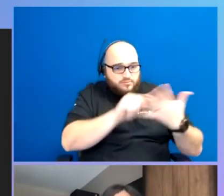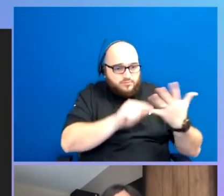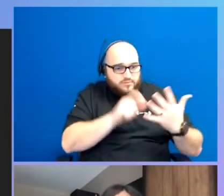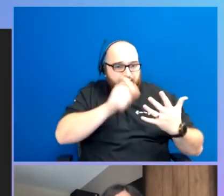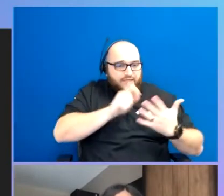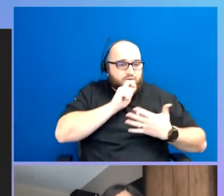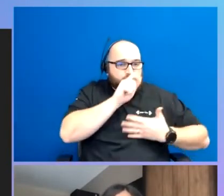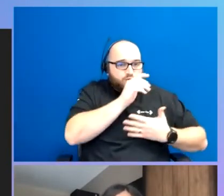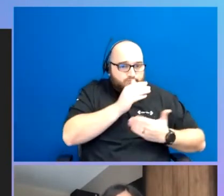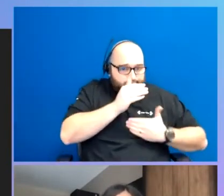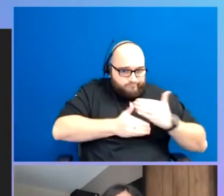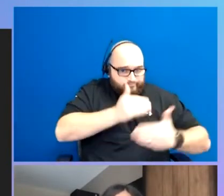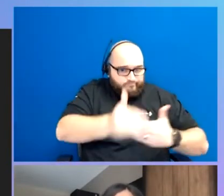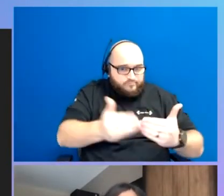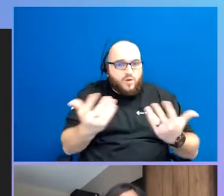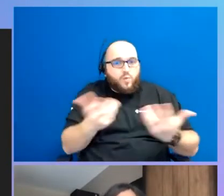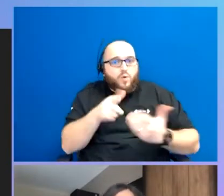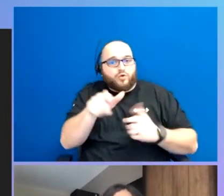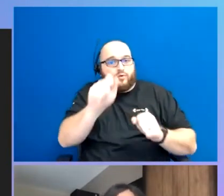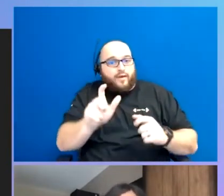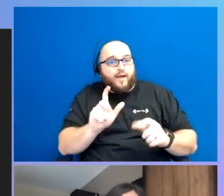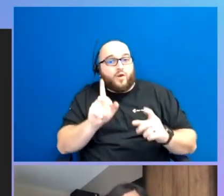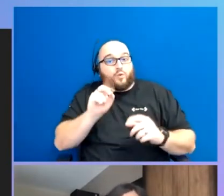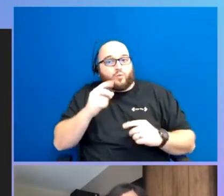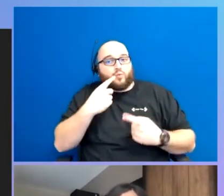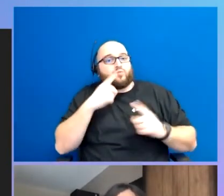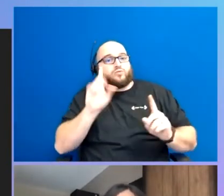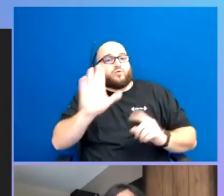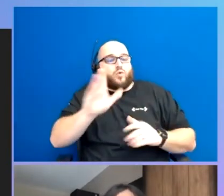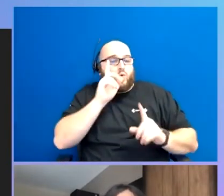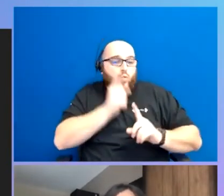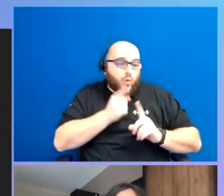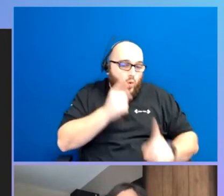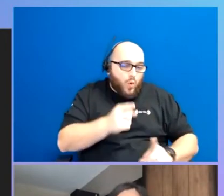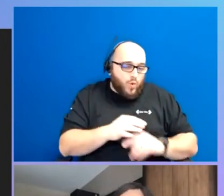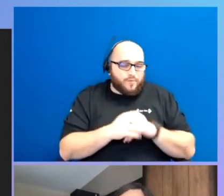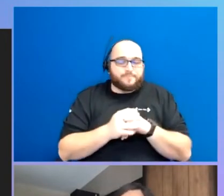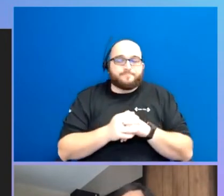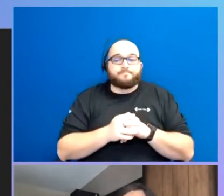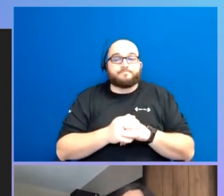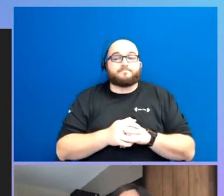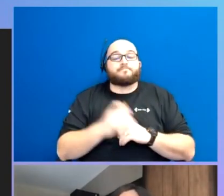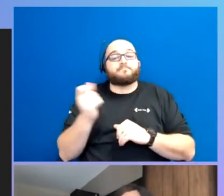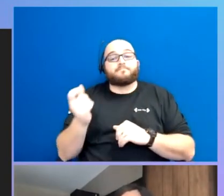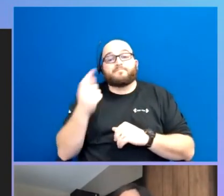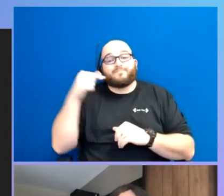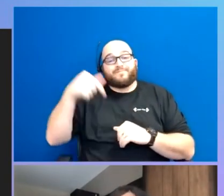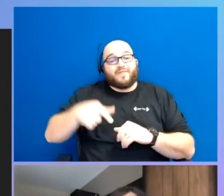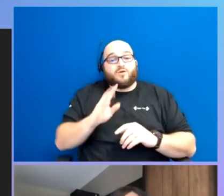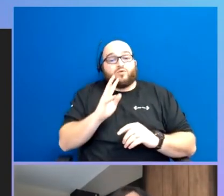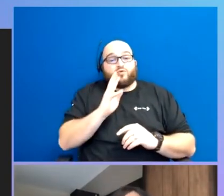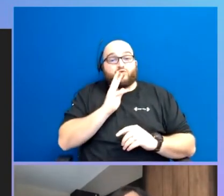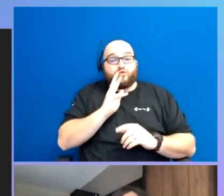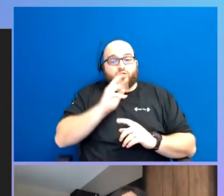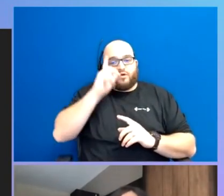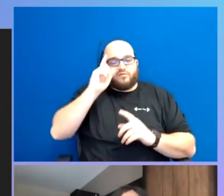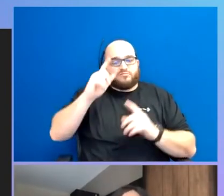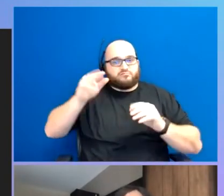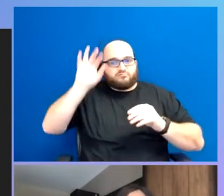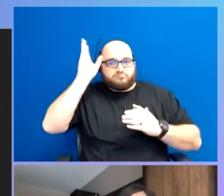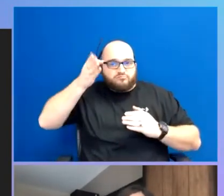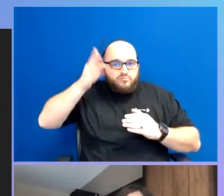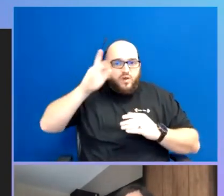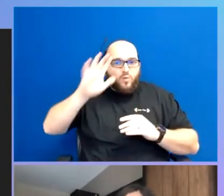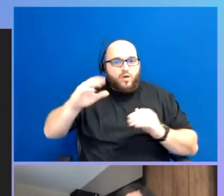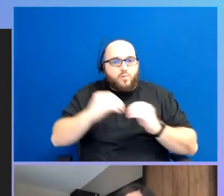you can do in your role. And just a little note that the talk will focus more on measuring the customer experience, so